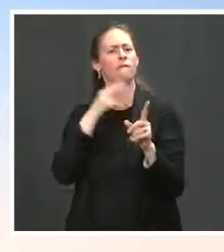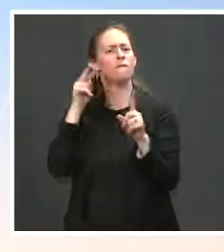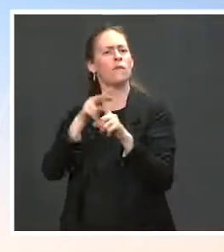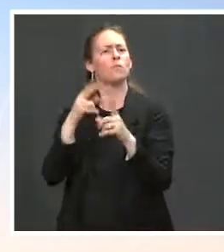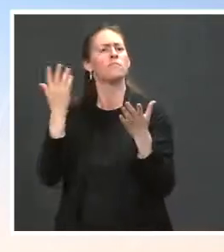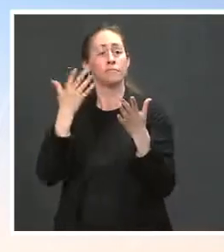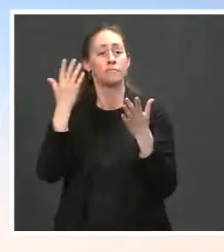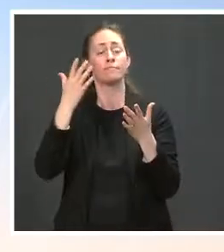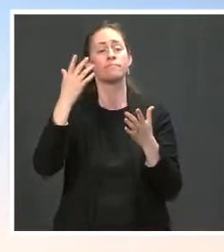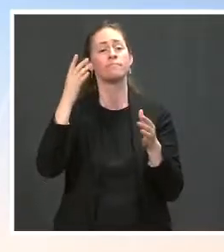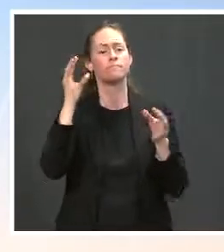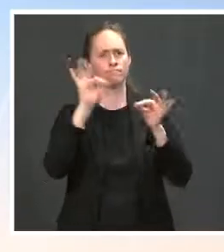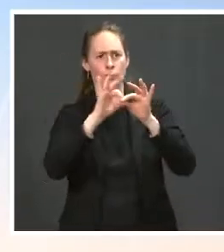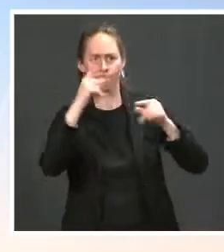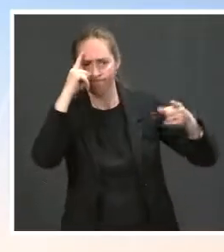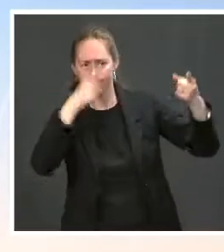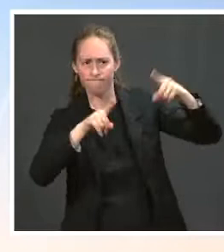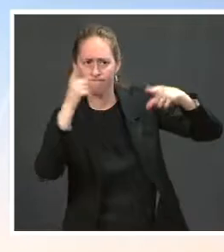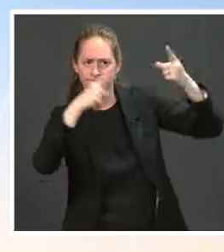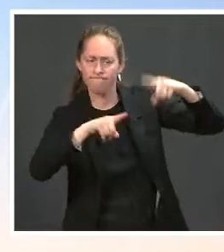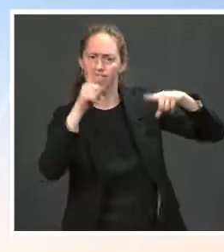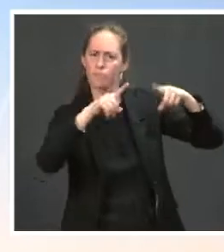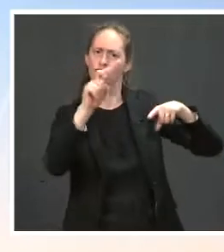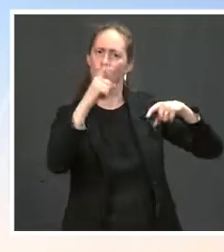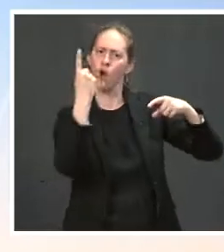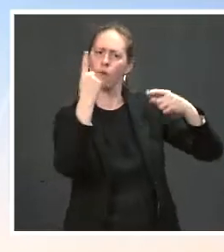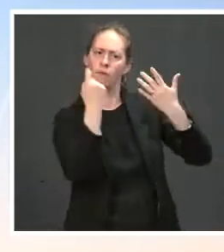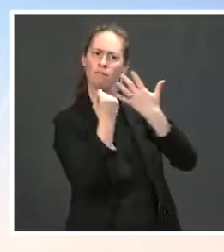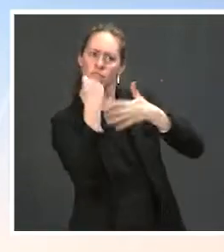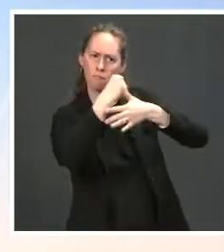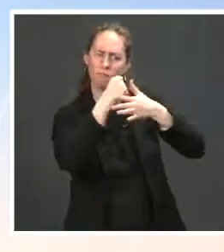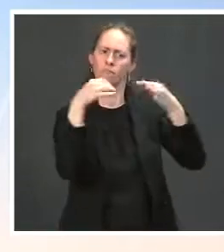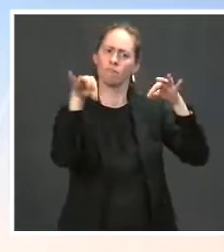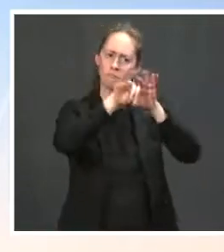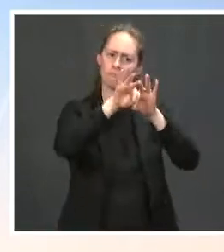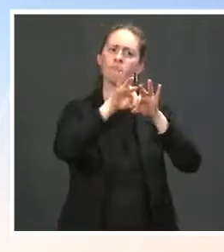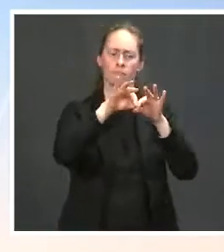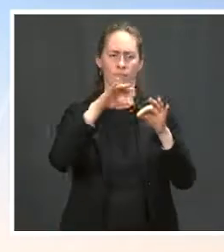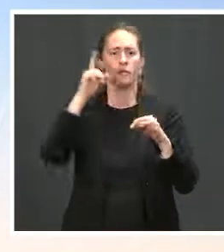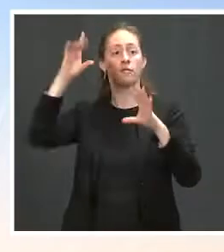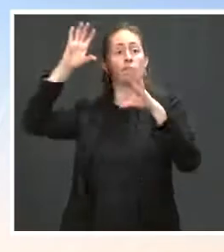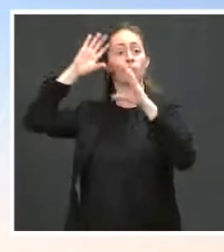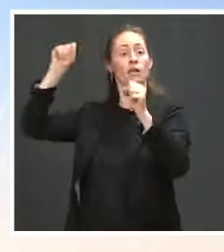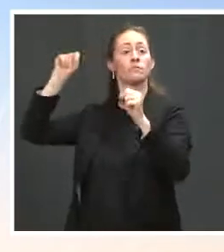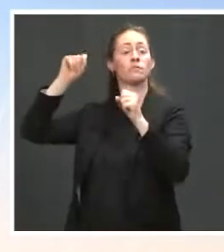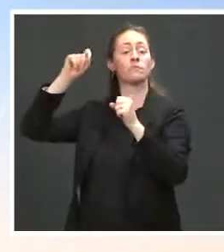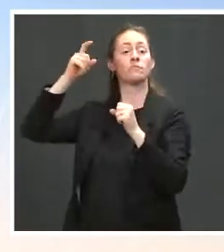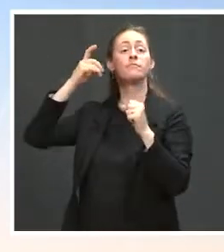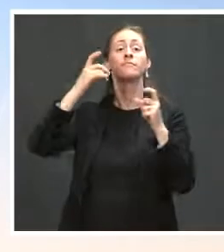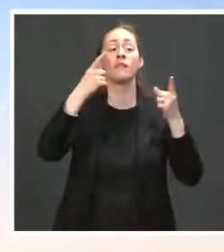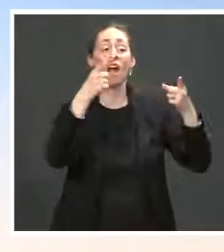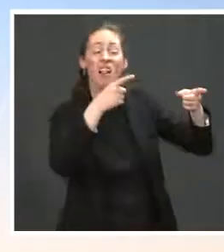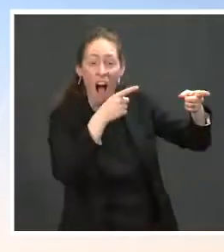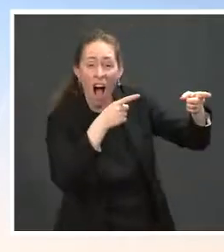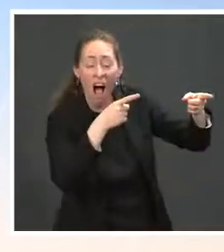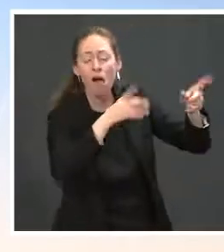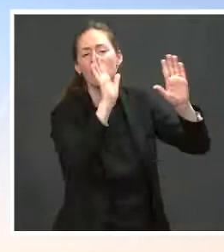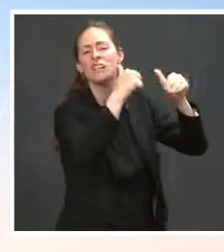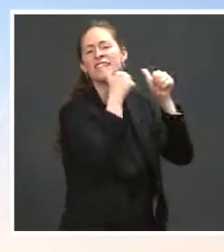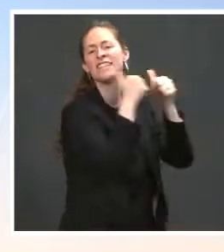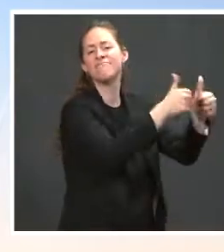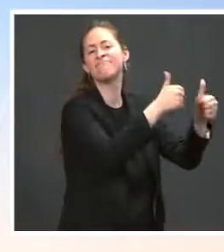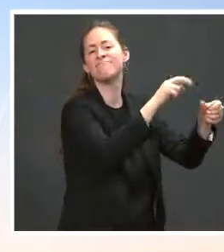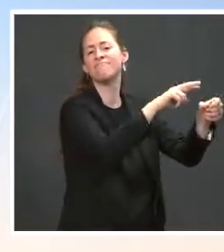be in the lead, that the former administration pulled out of the Iran deal, which led us to a point where we